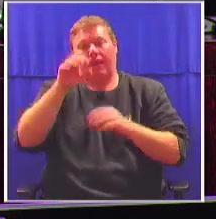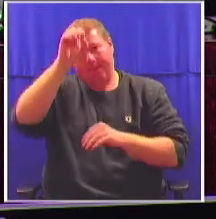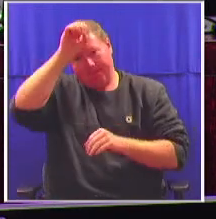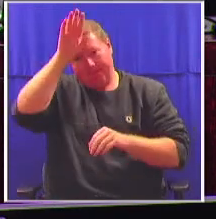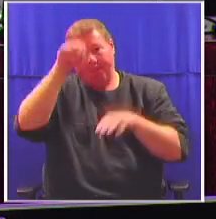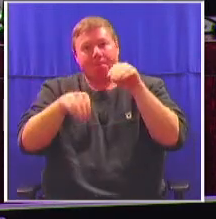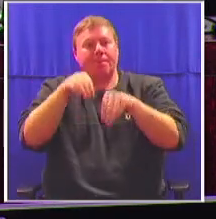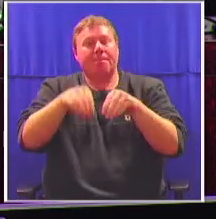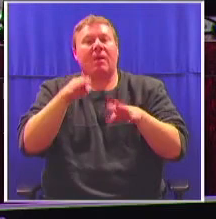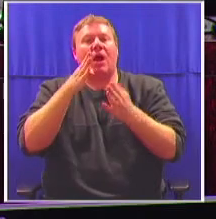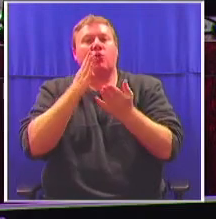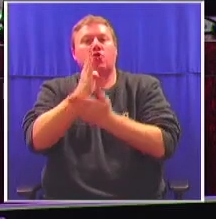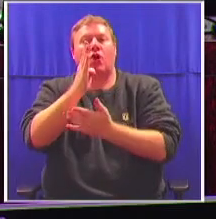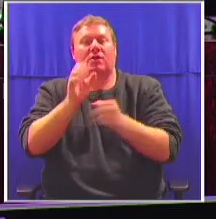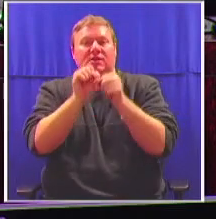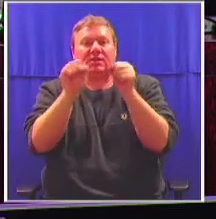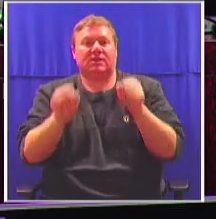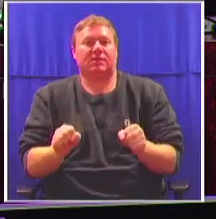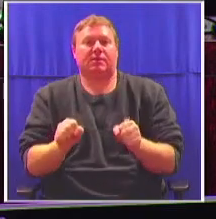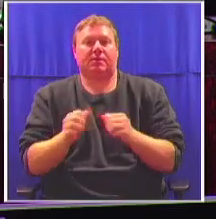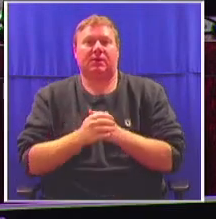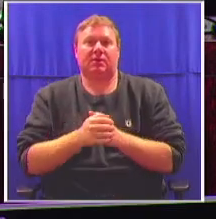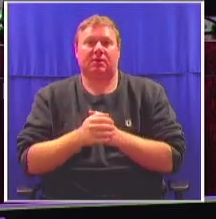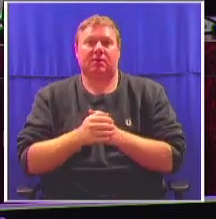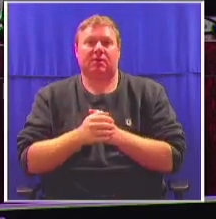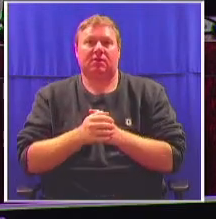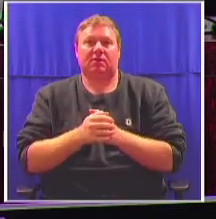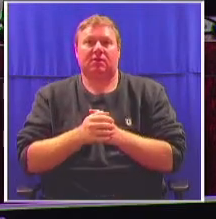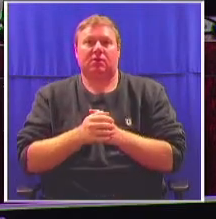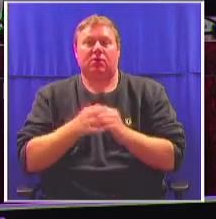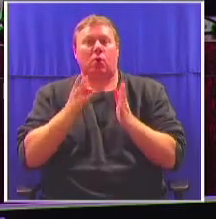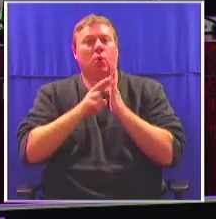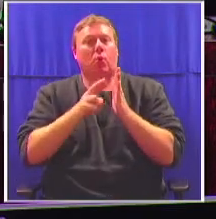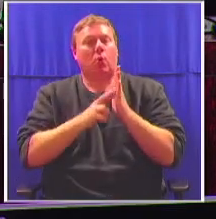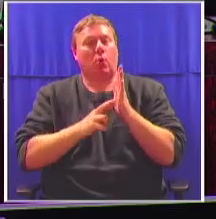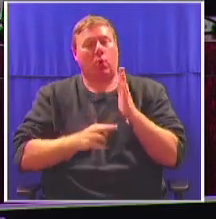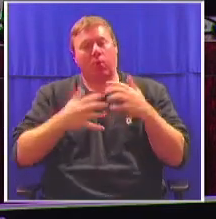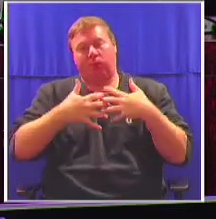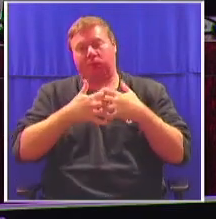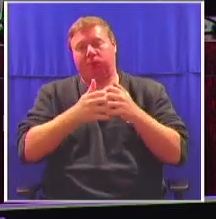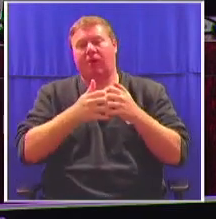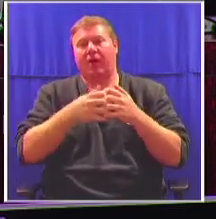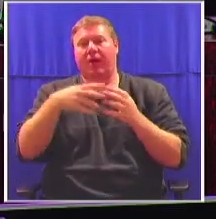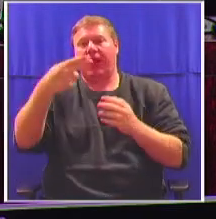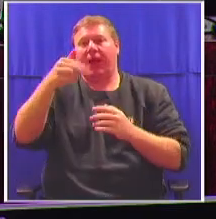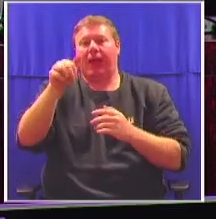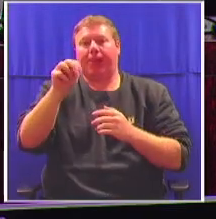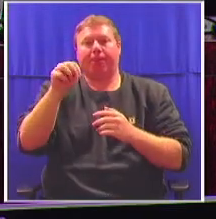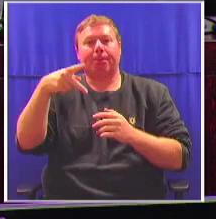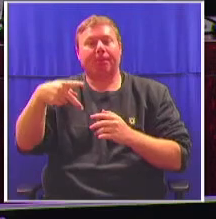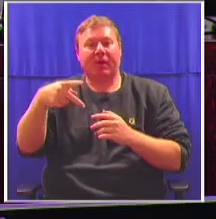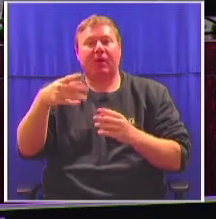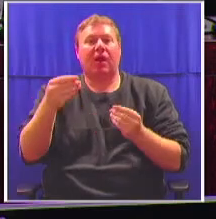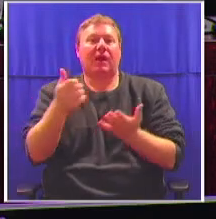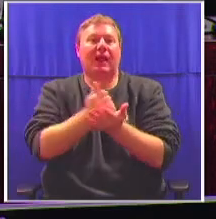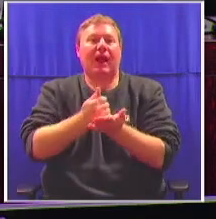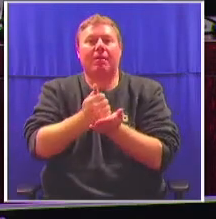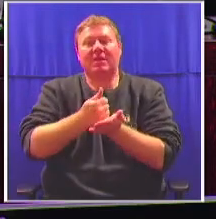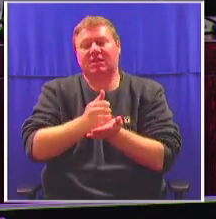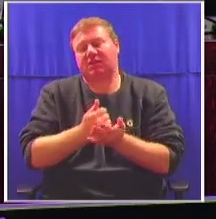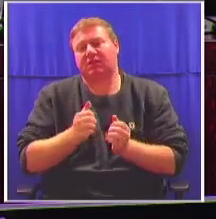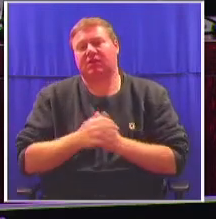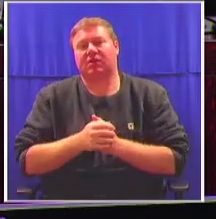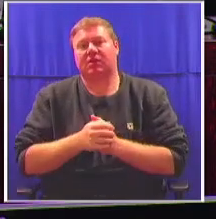system, creating an enabling regulatory framework for hemp and cannabis,